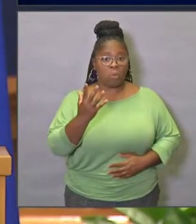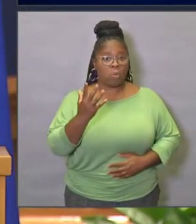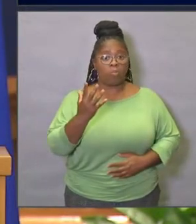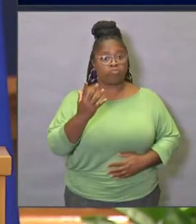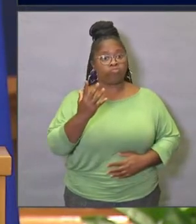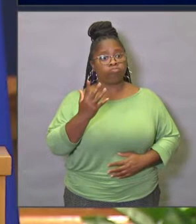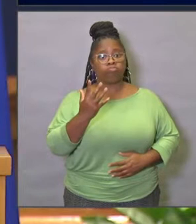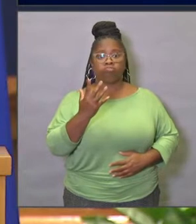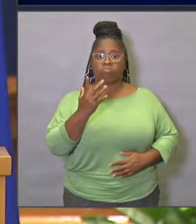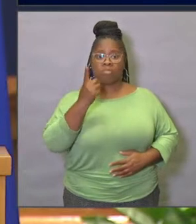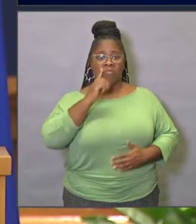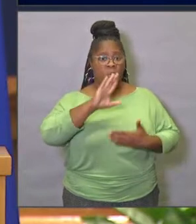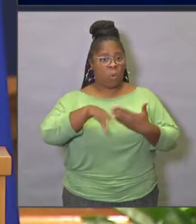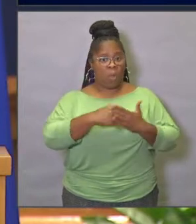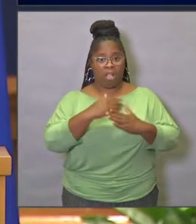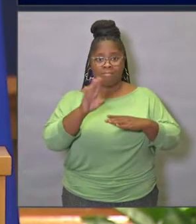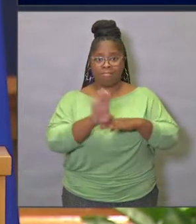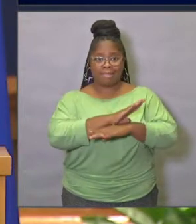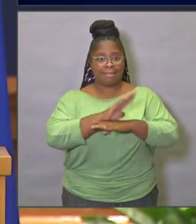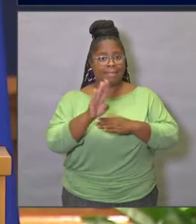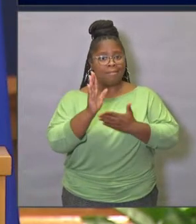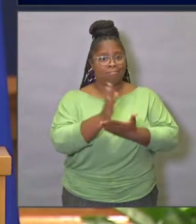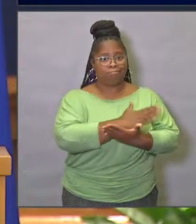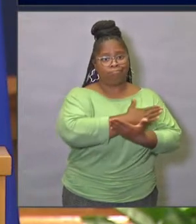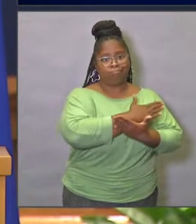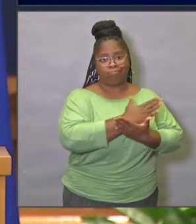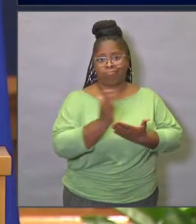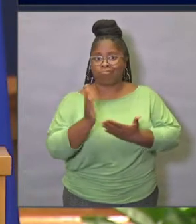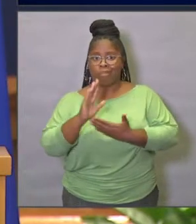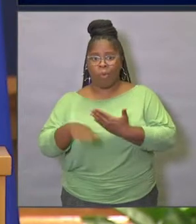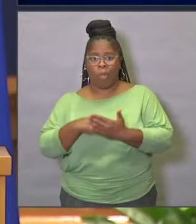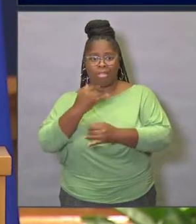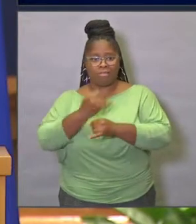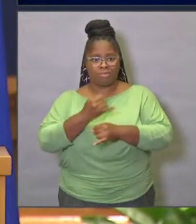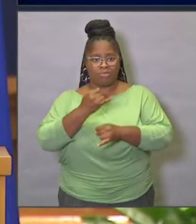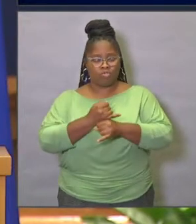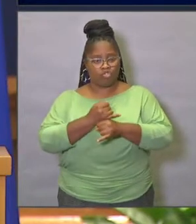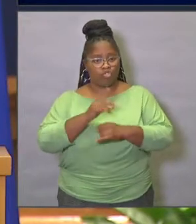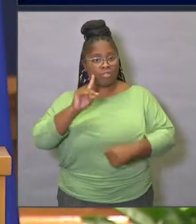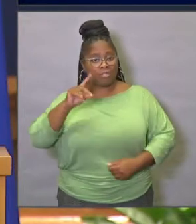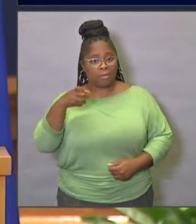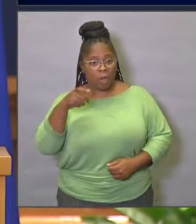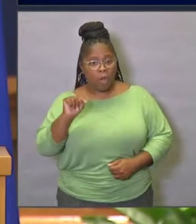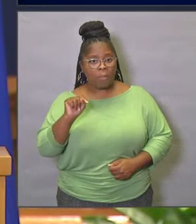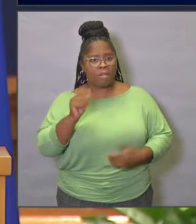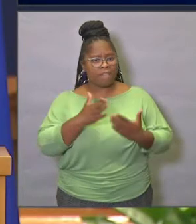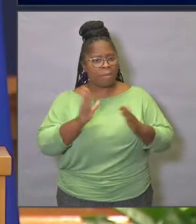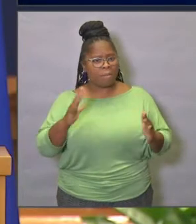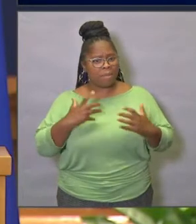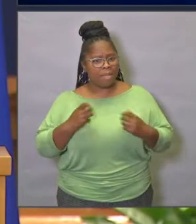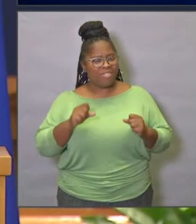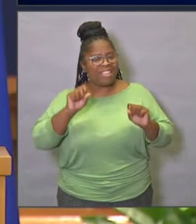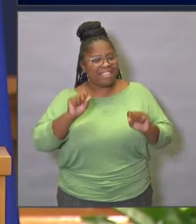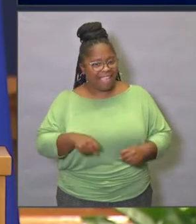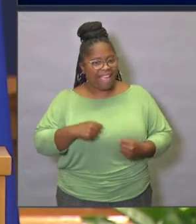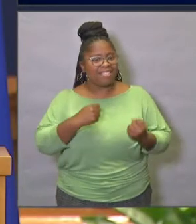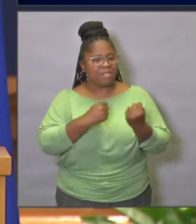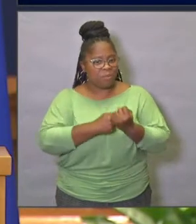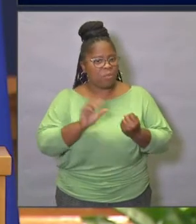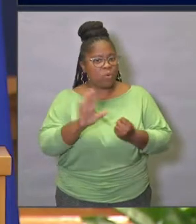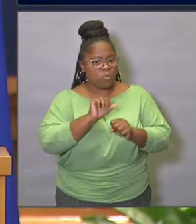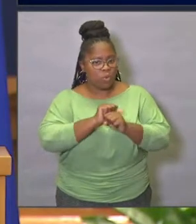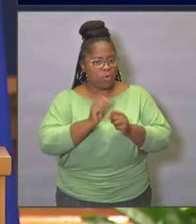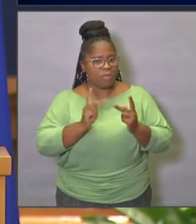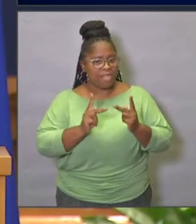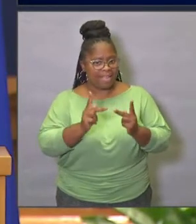the board for all businesses and institutions how the Department of Public Health can support your work site.